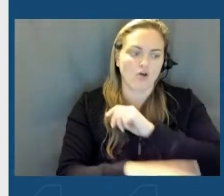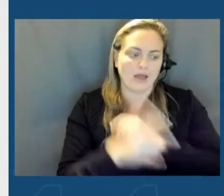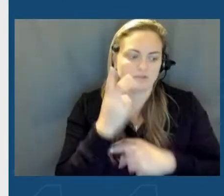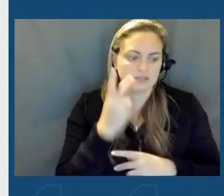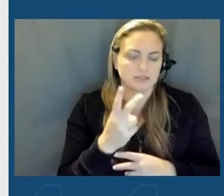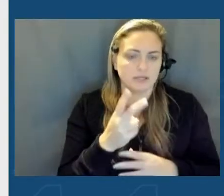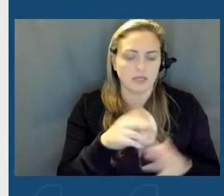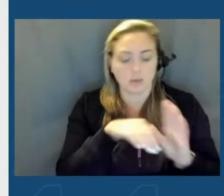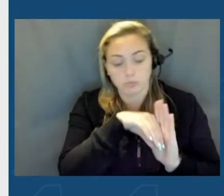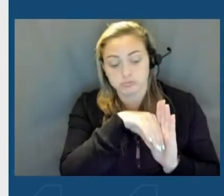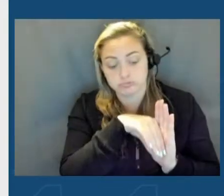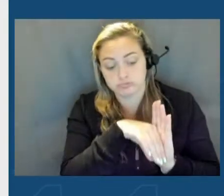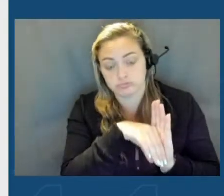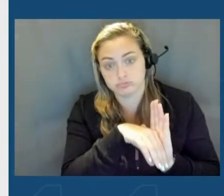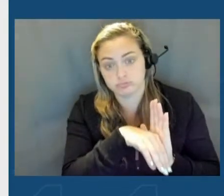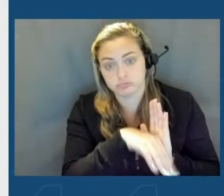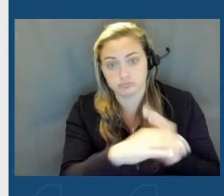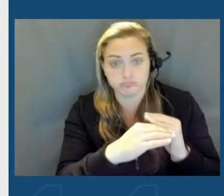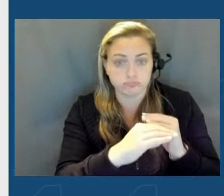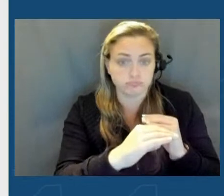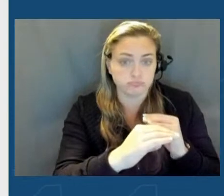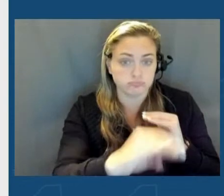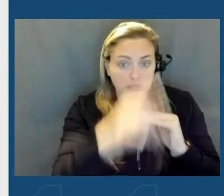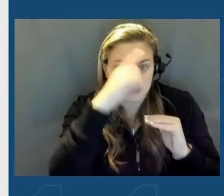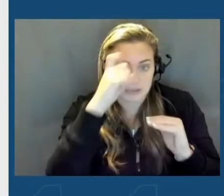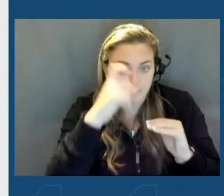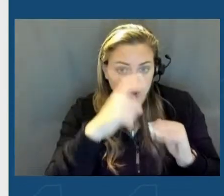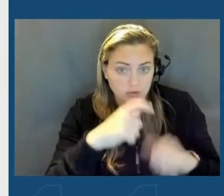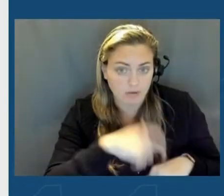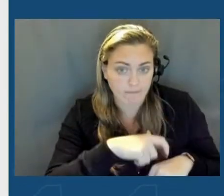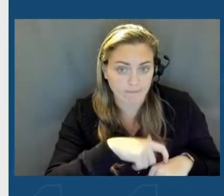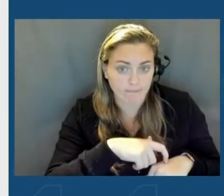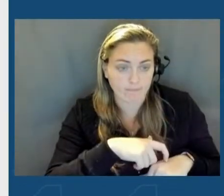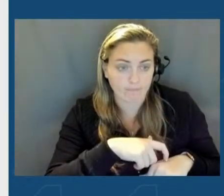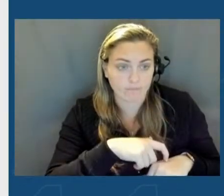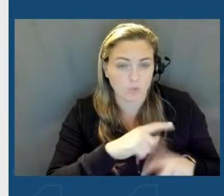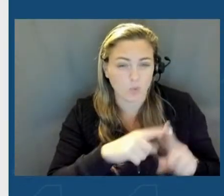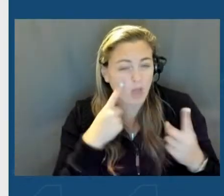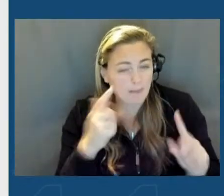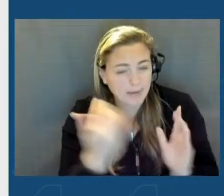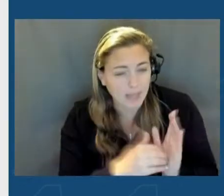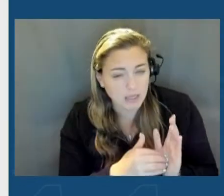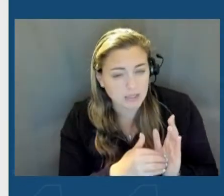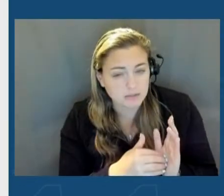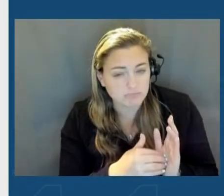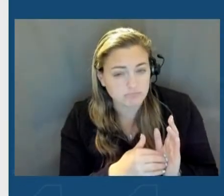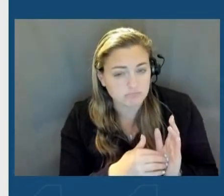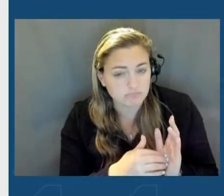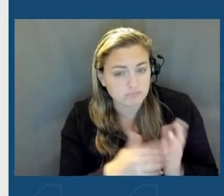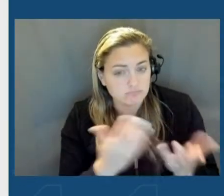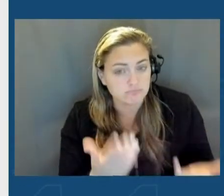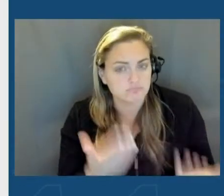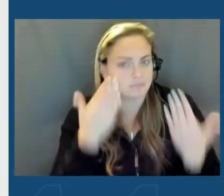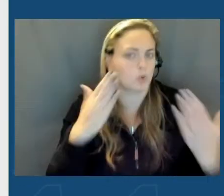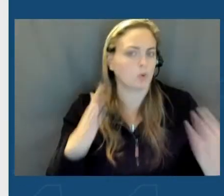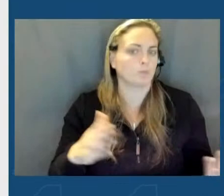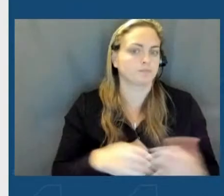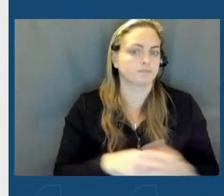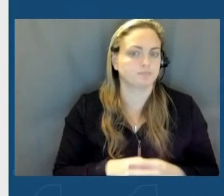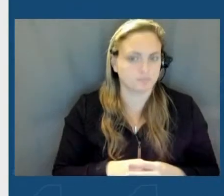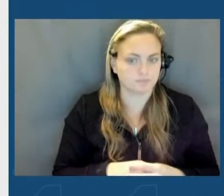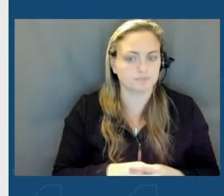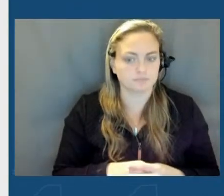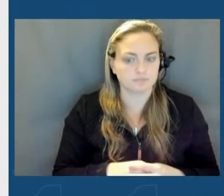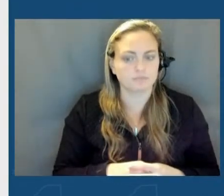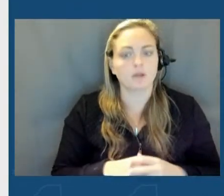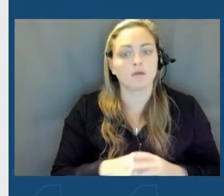major declines and stabilization over the summer months. So will that happen again? We don't know. But our policy